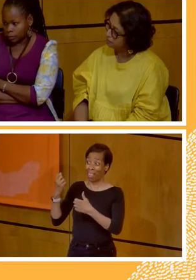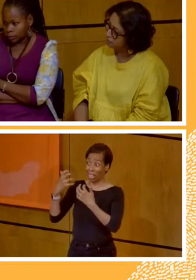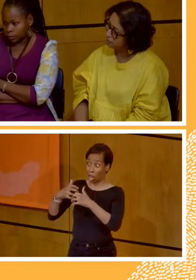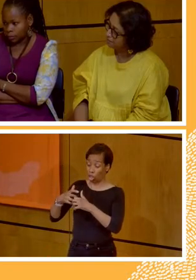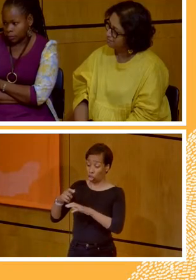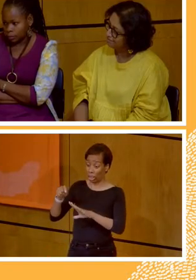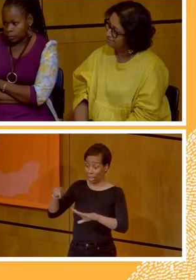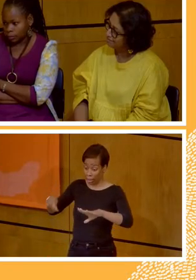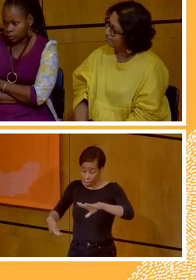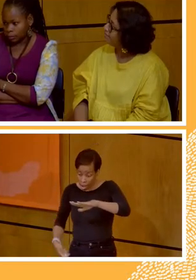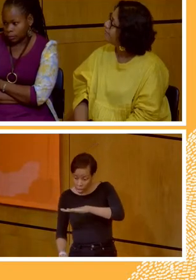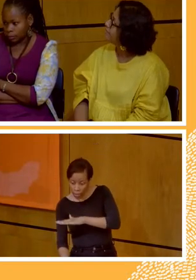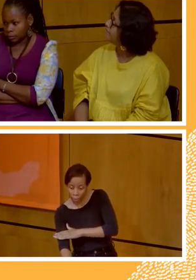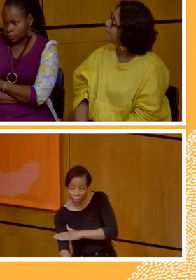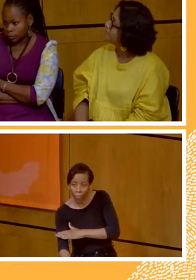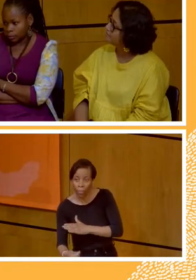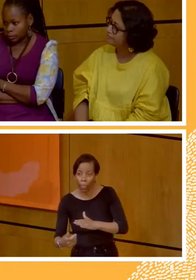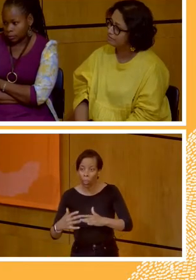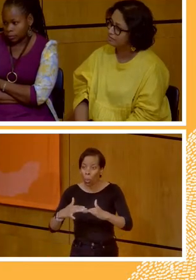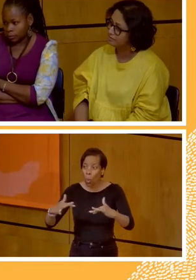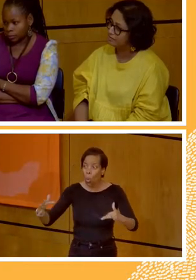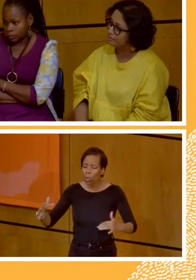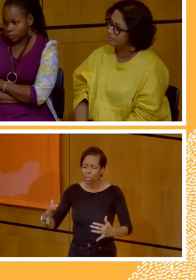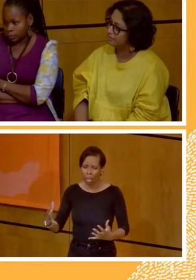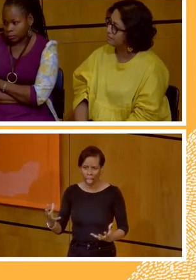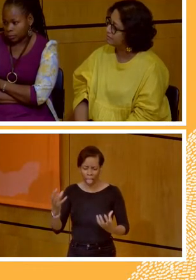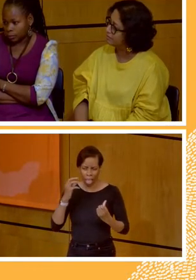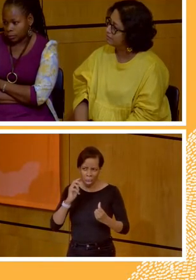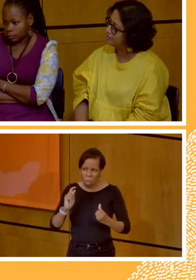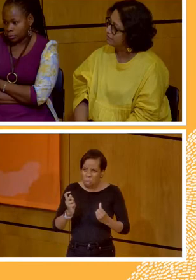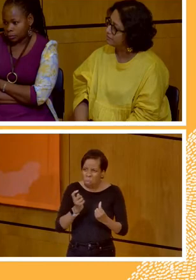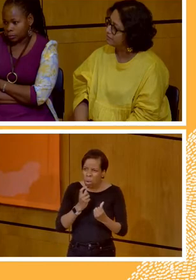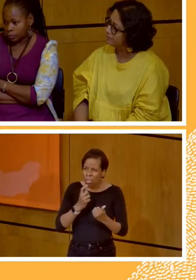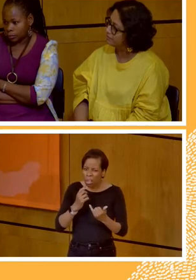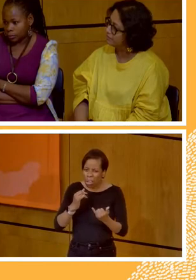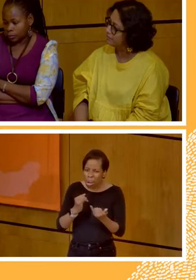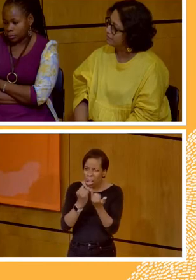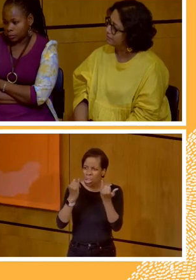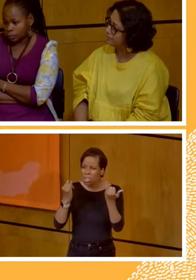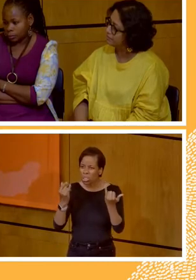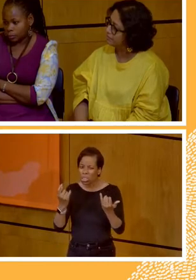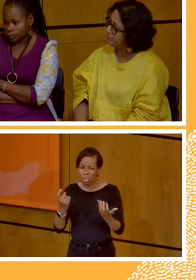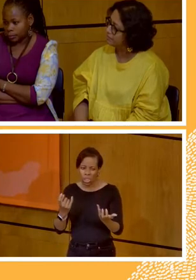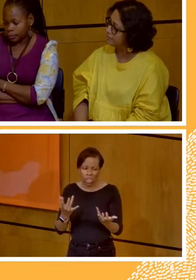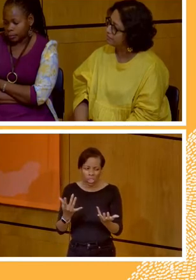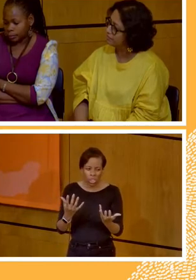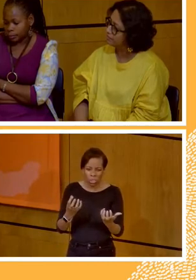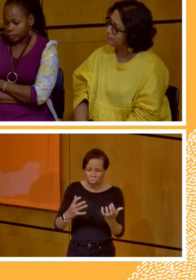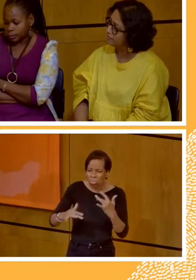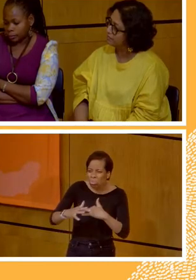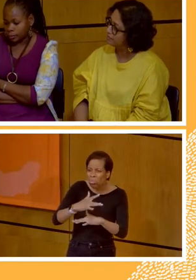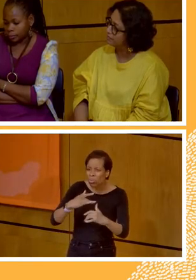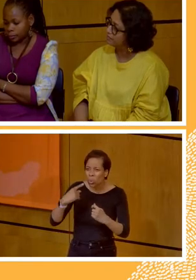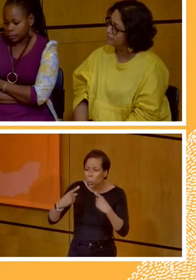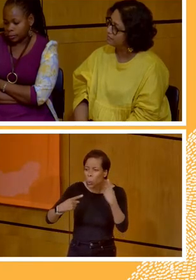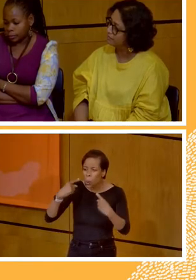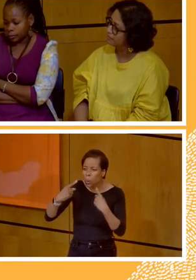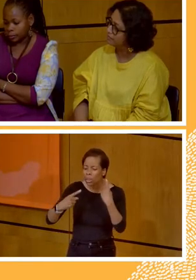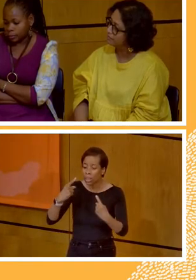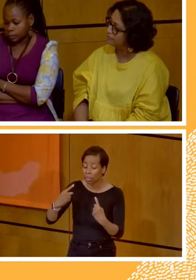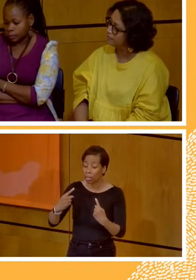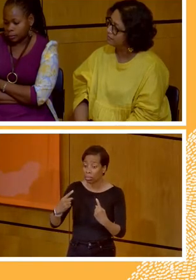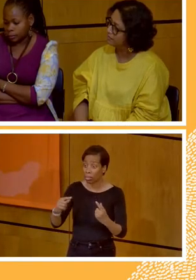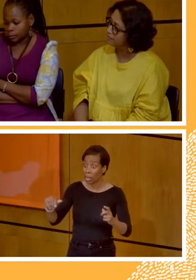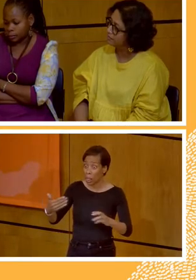heard in your entire life. And within those waters, salmon would historically try and navigate and use their internal sonar. And obviously,